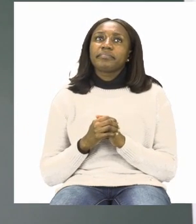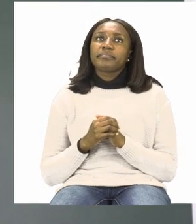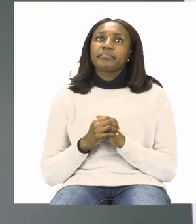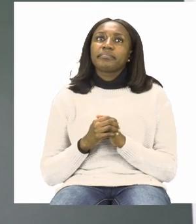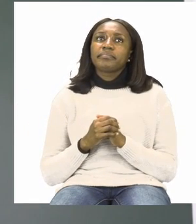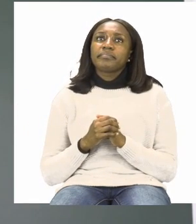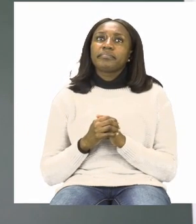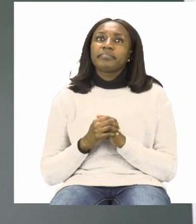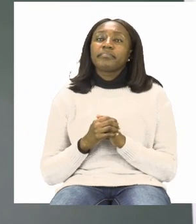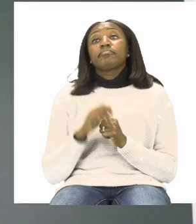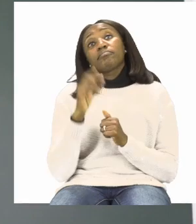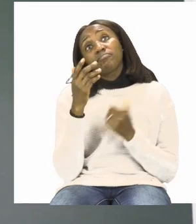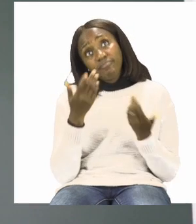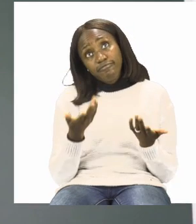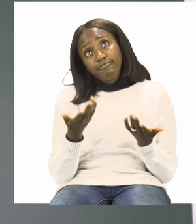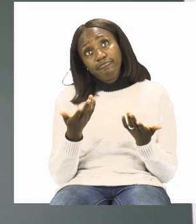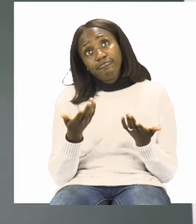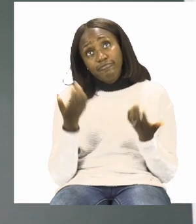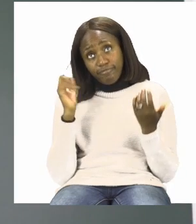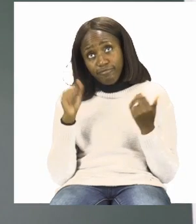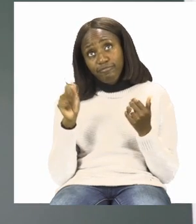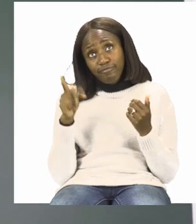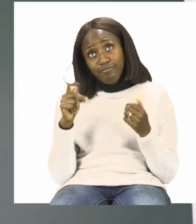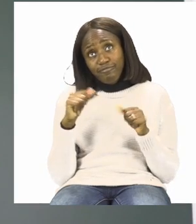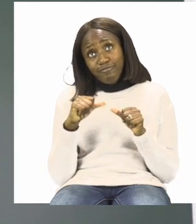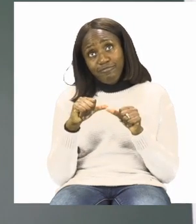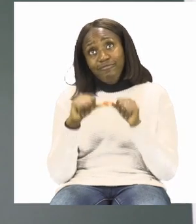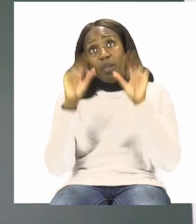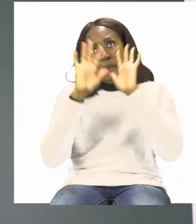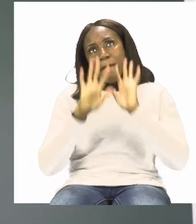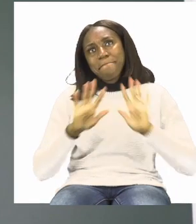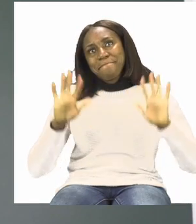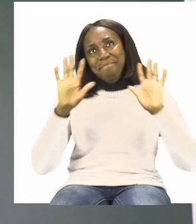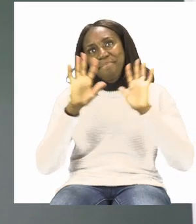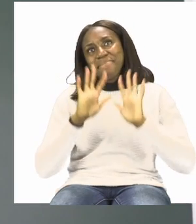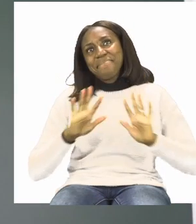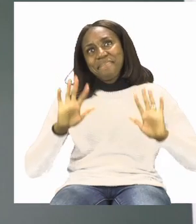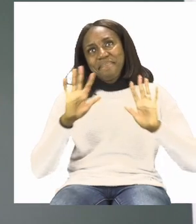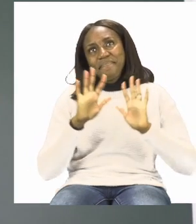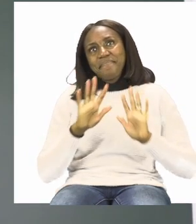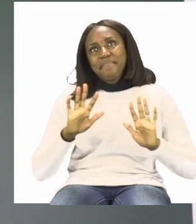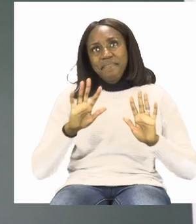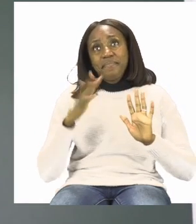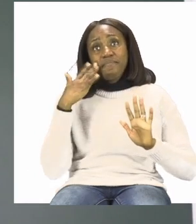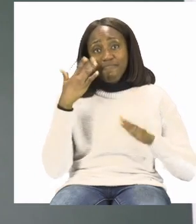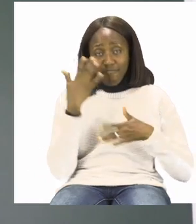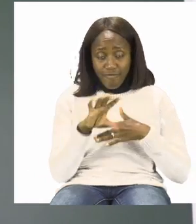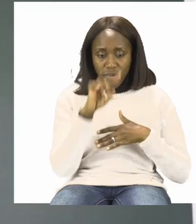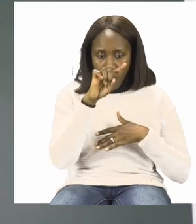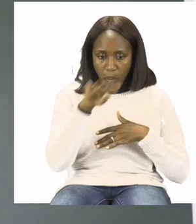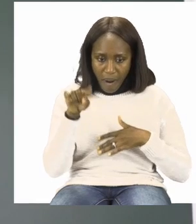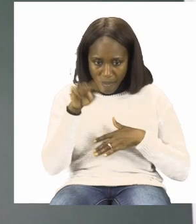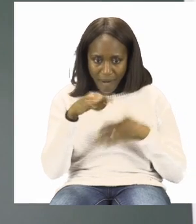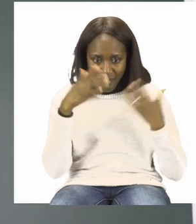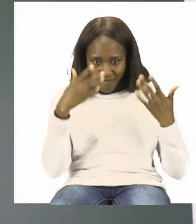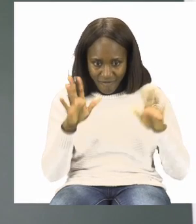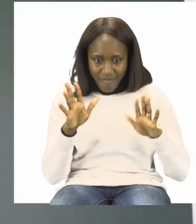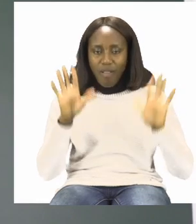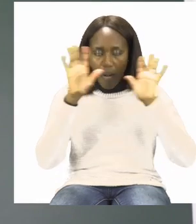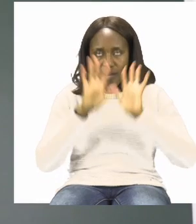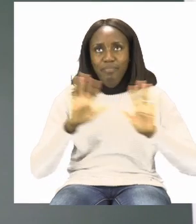You can also go ahead and color the pictures after you have made your